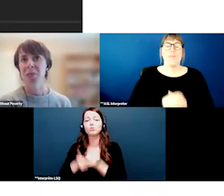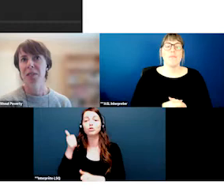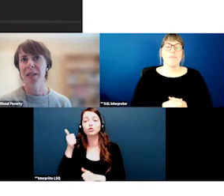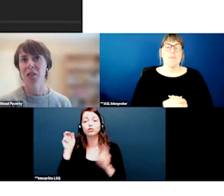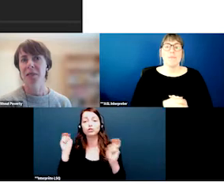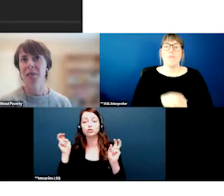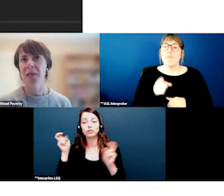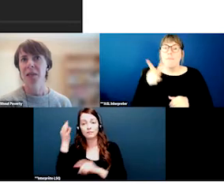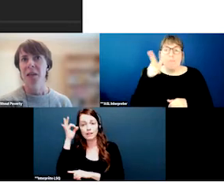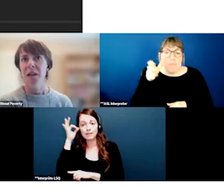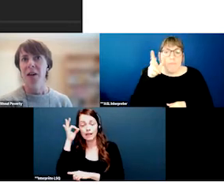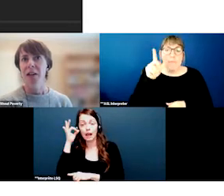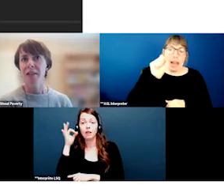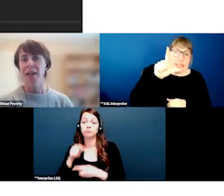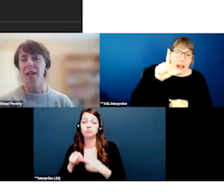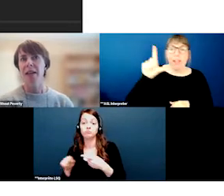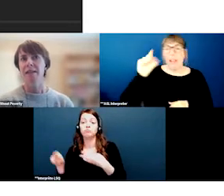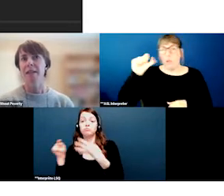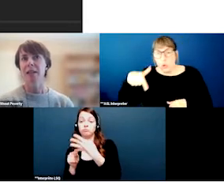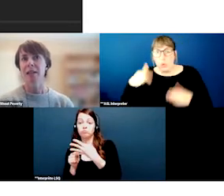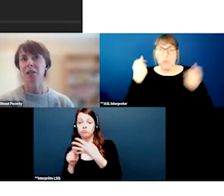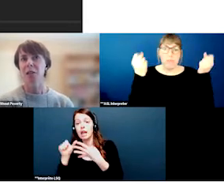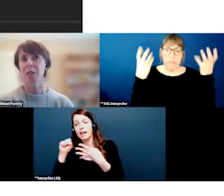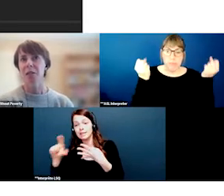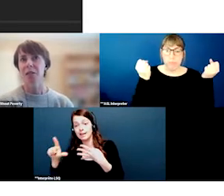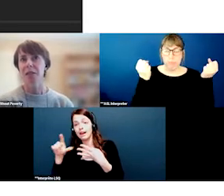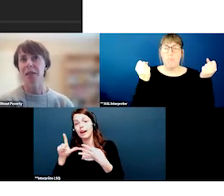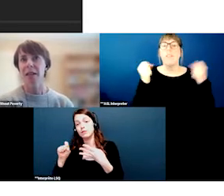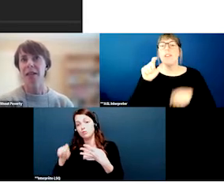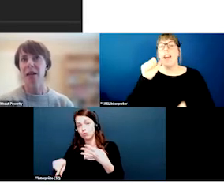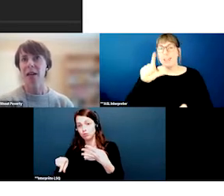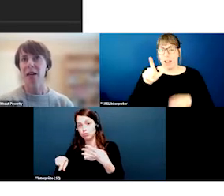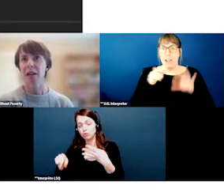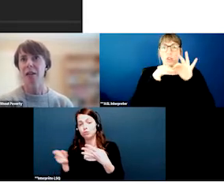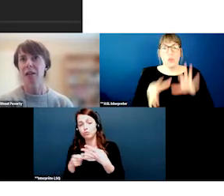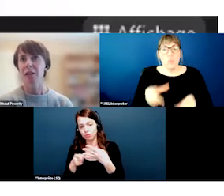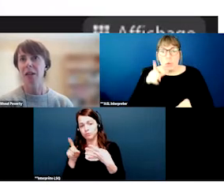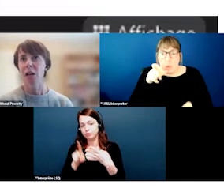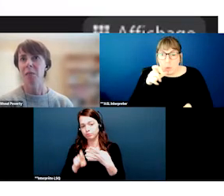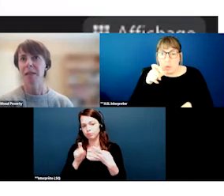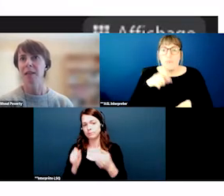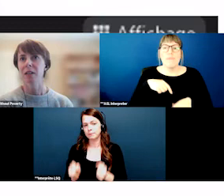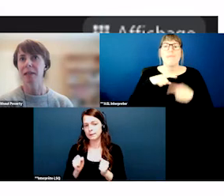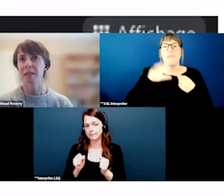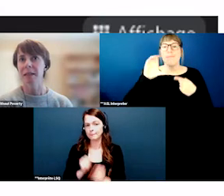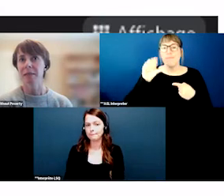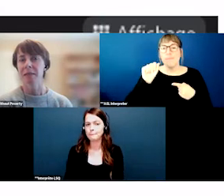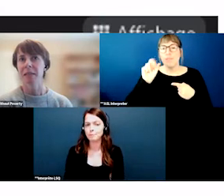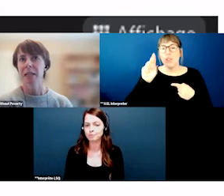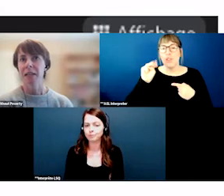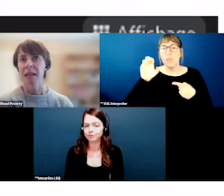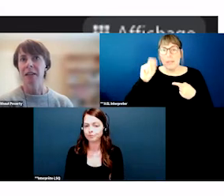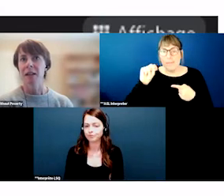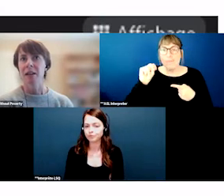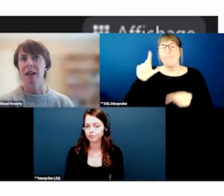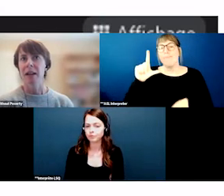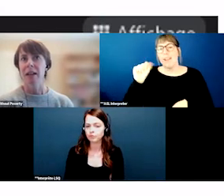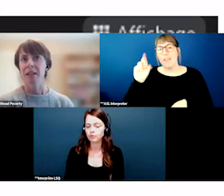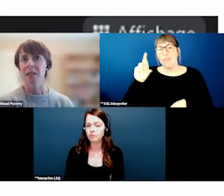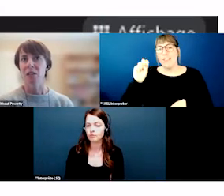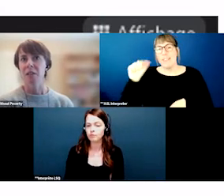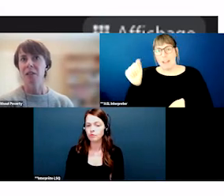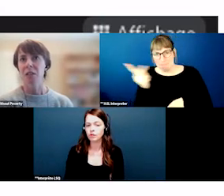LSQ interpretation, our ASL interpreters today are Carmen and Larissa, and